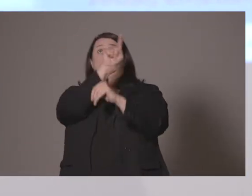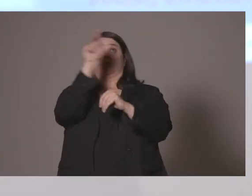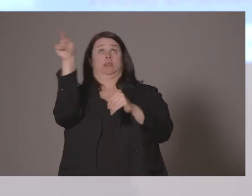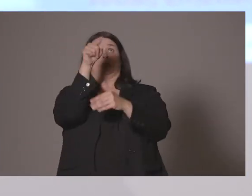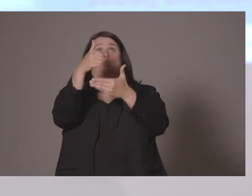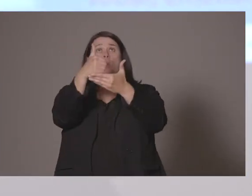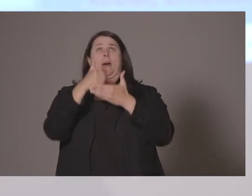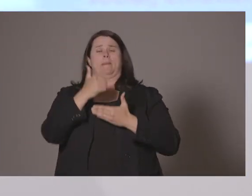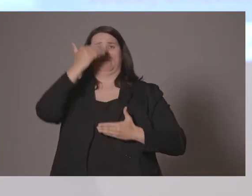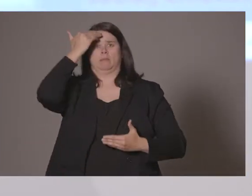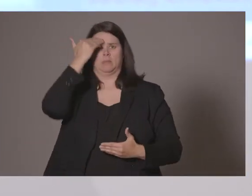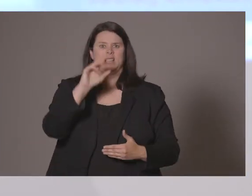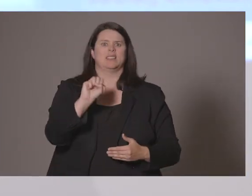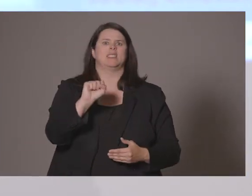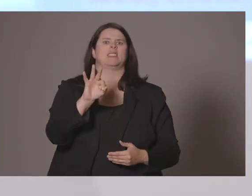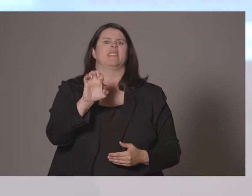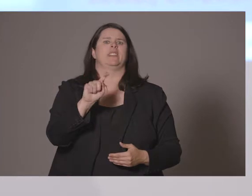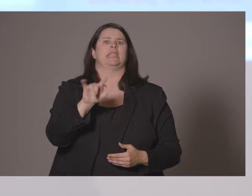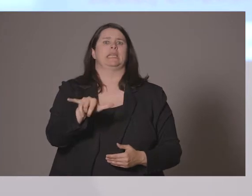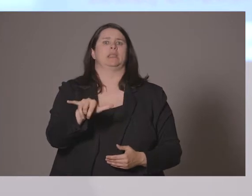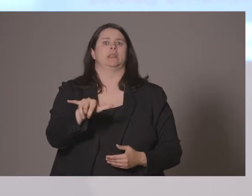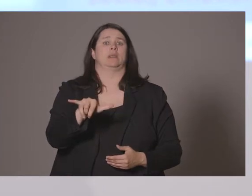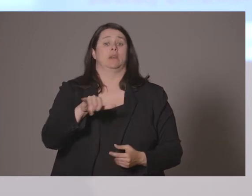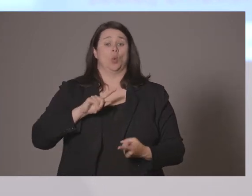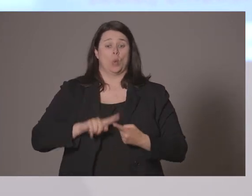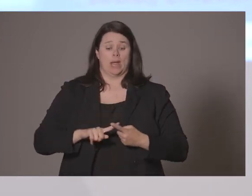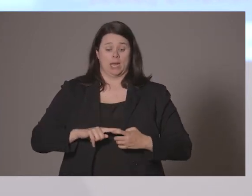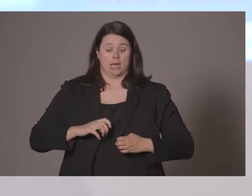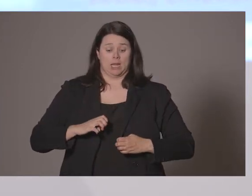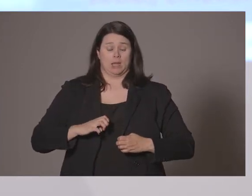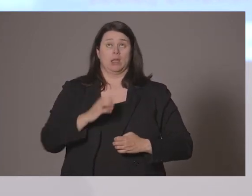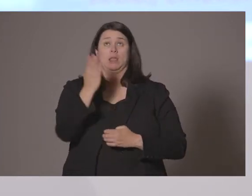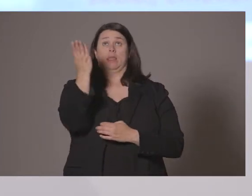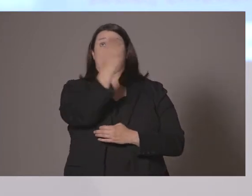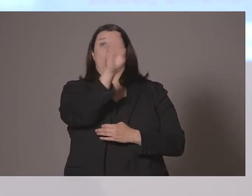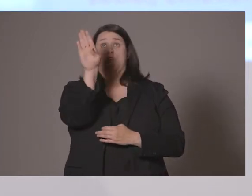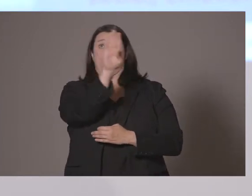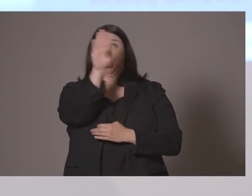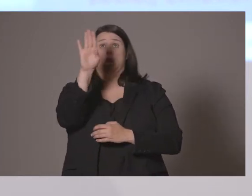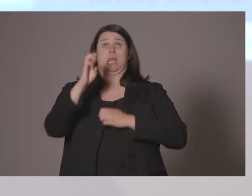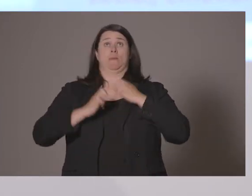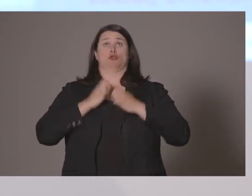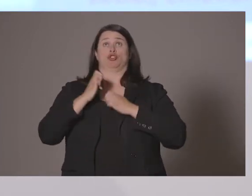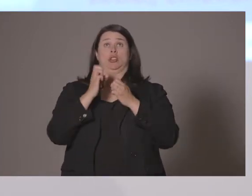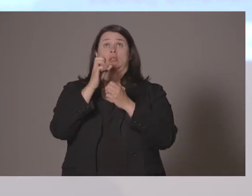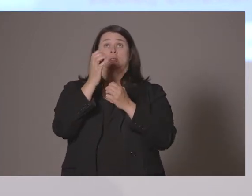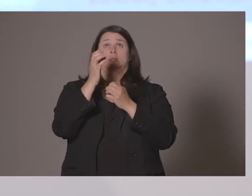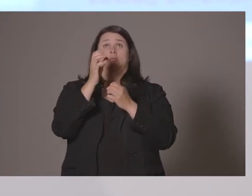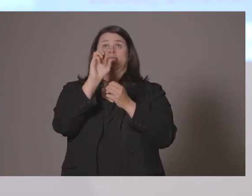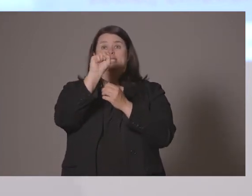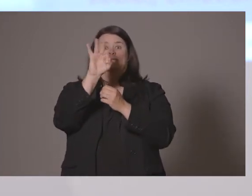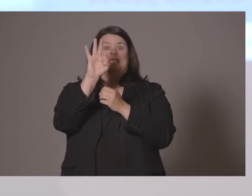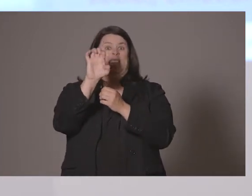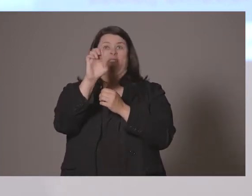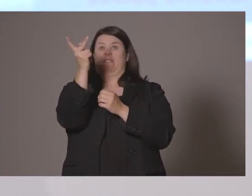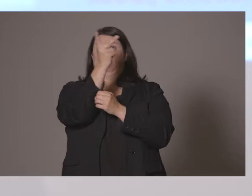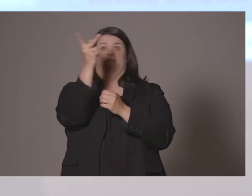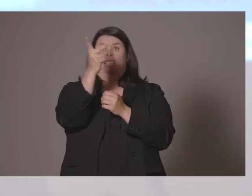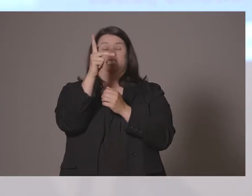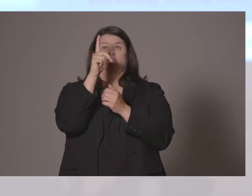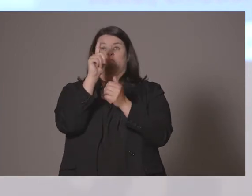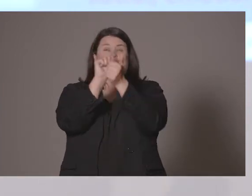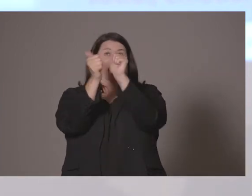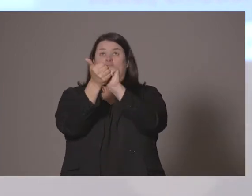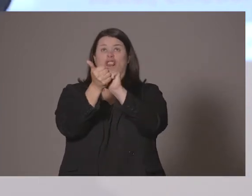safety. And when the emotional safety between those adults is changed or unstable,